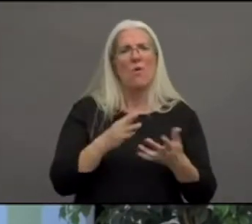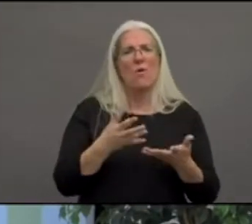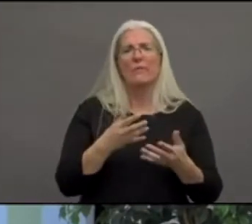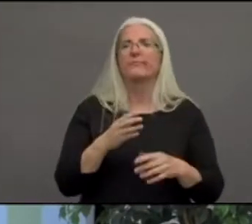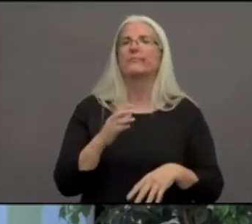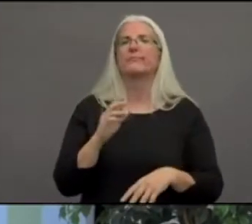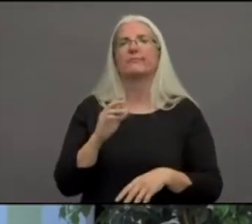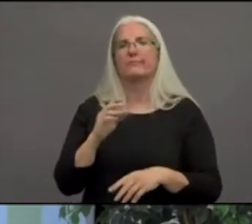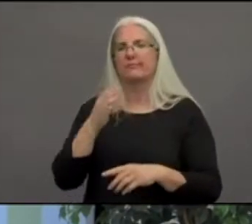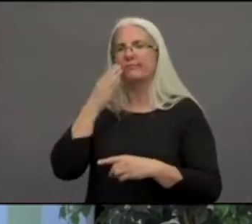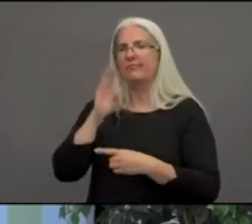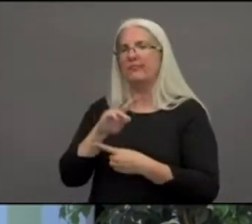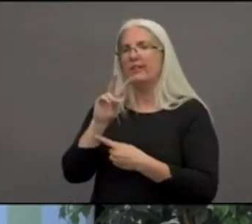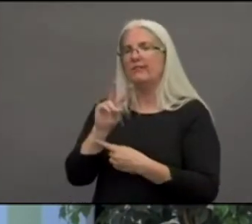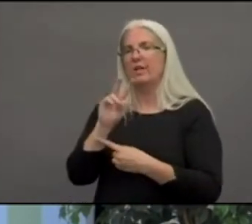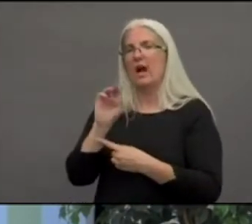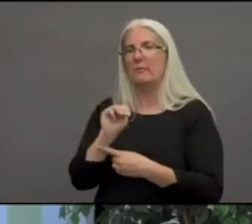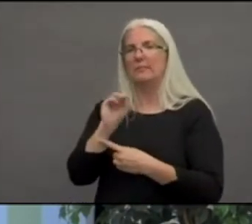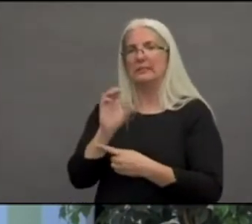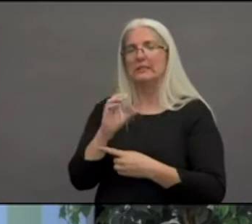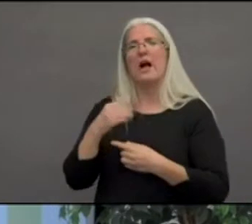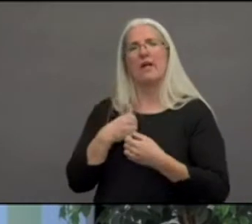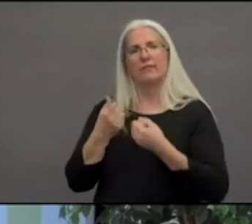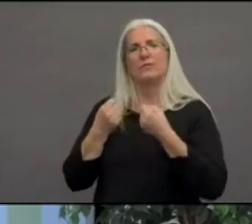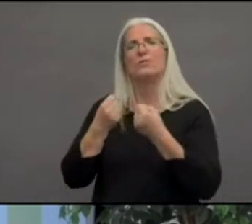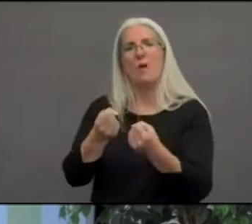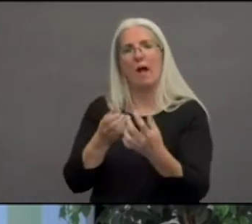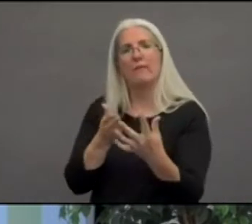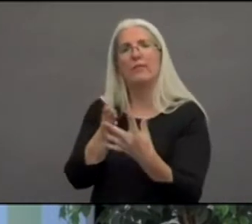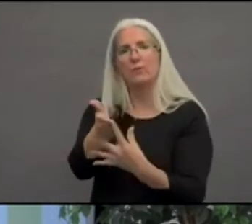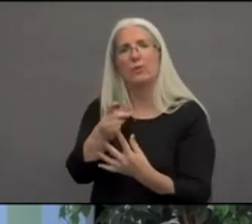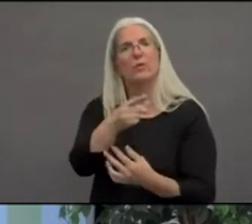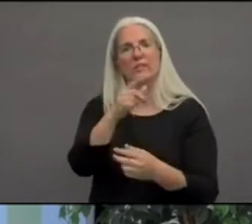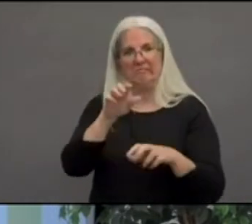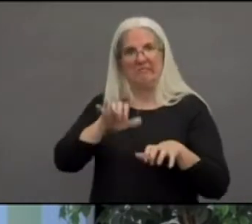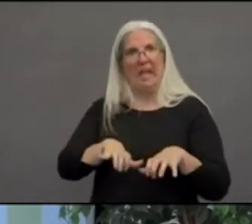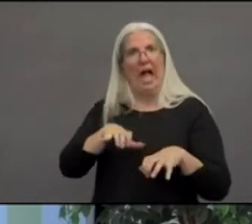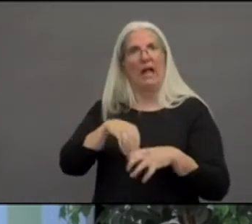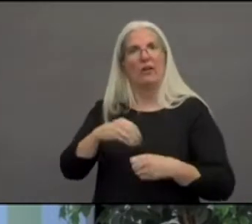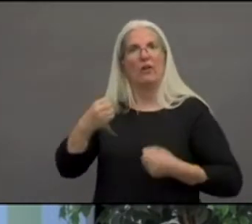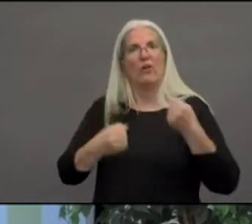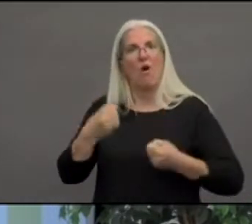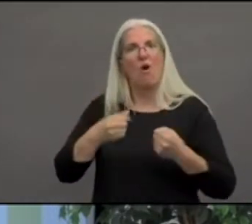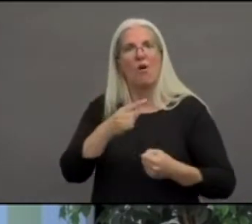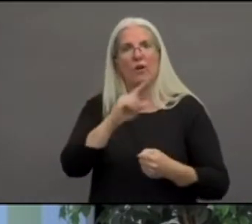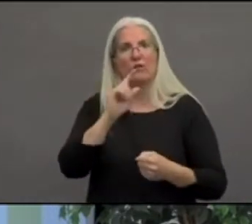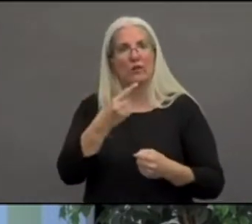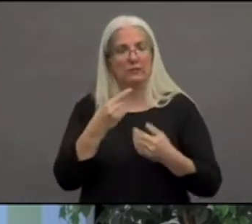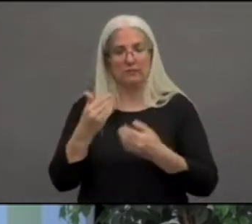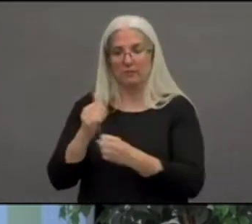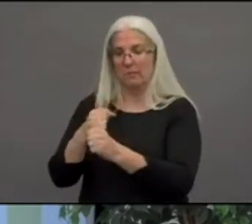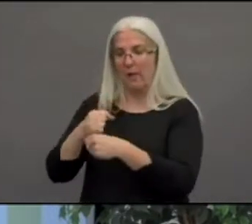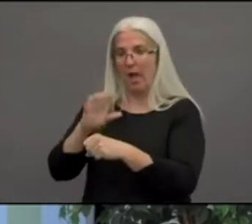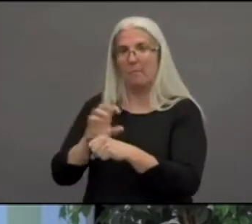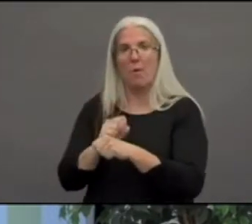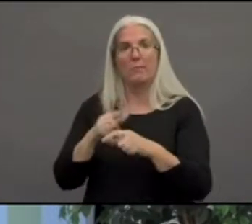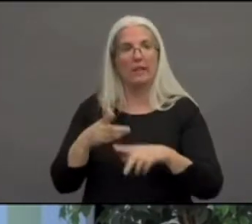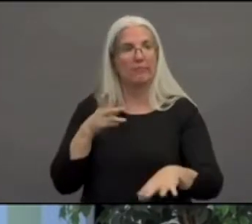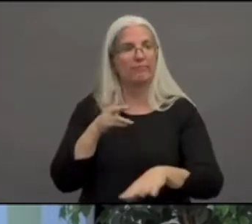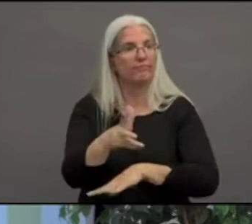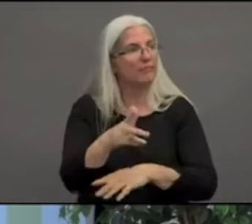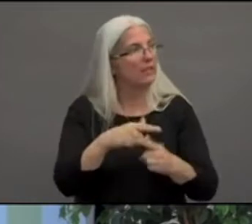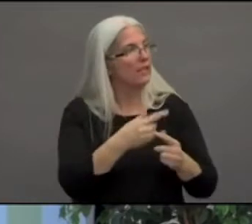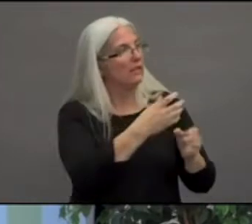clinics where you don't have to leave your car, and you can make an appointment to visit a drive-through site, and making an appointment is